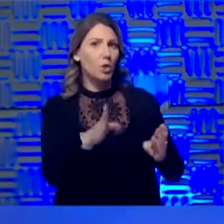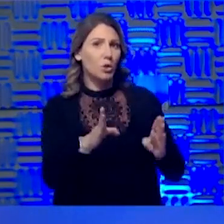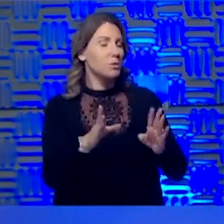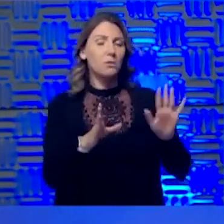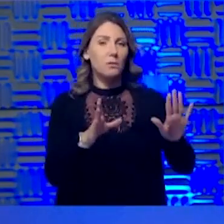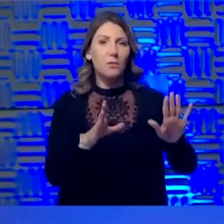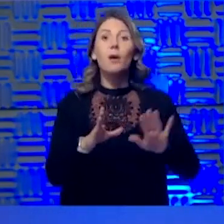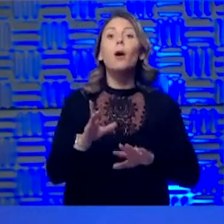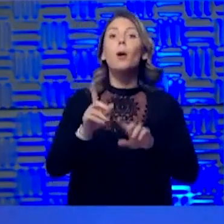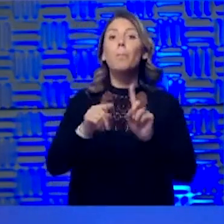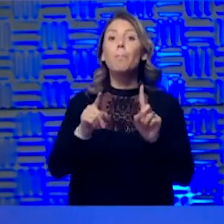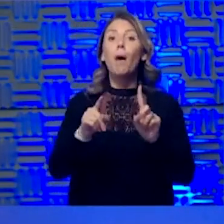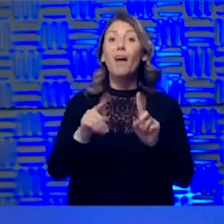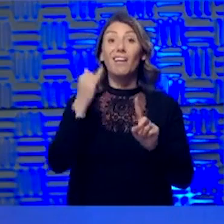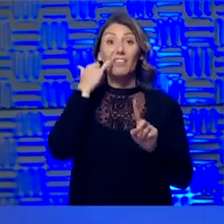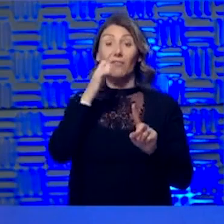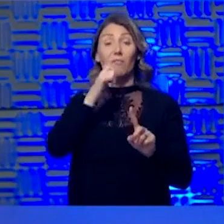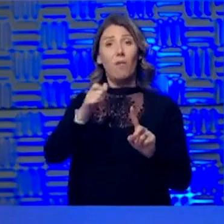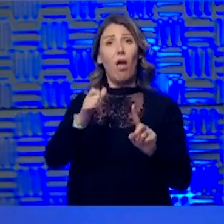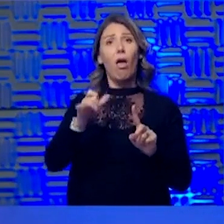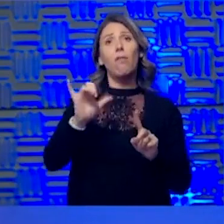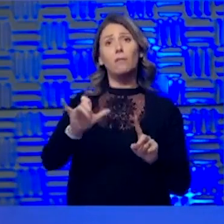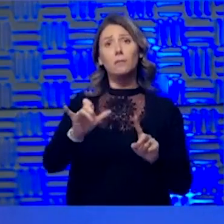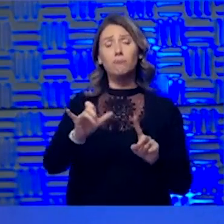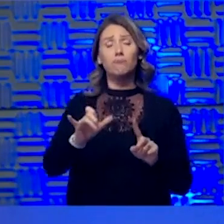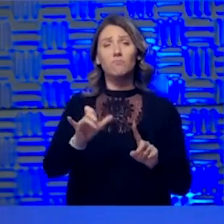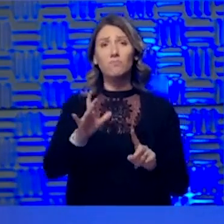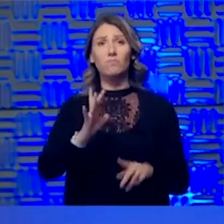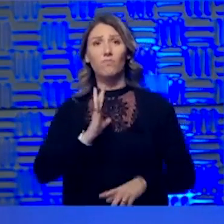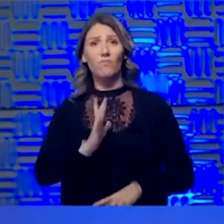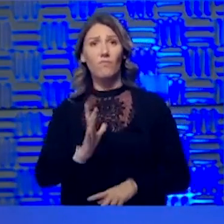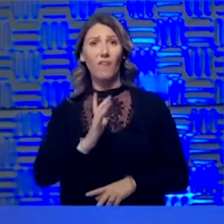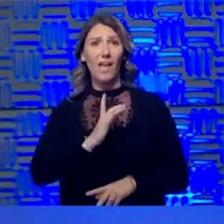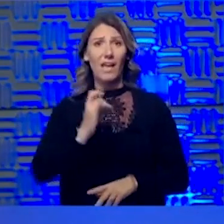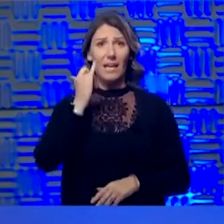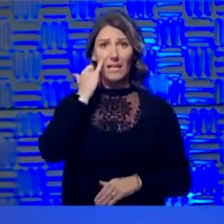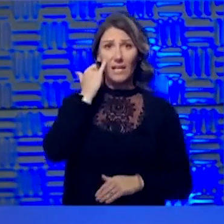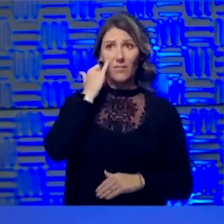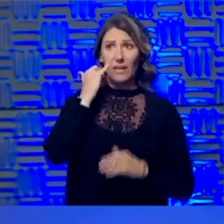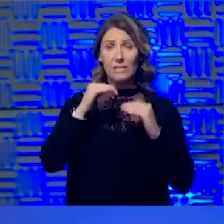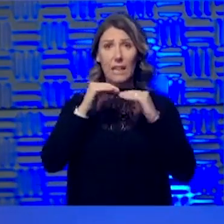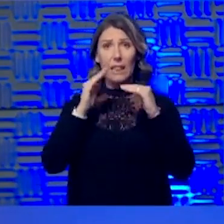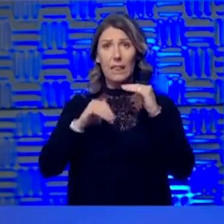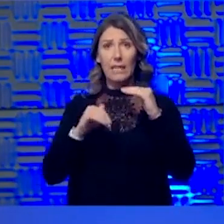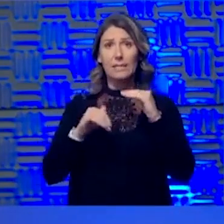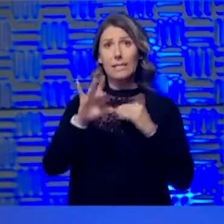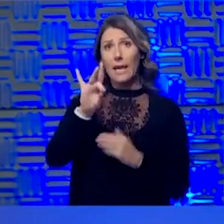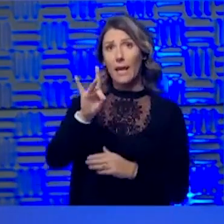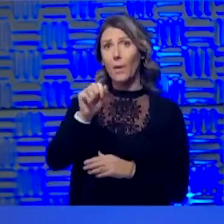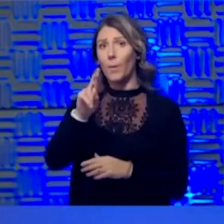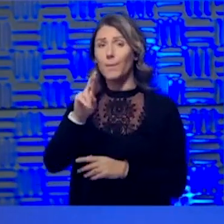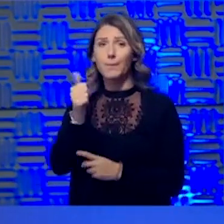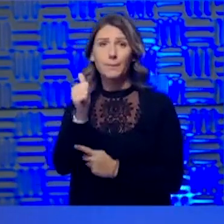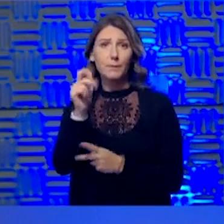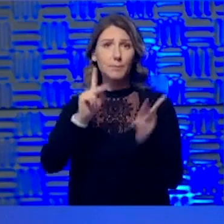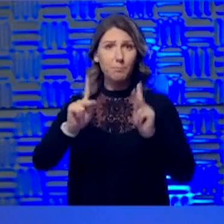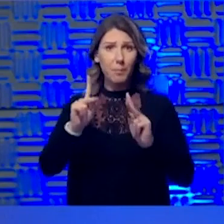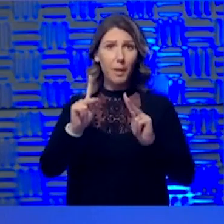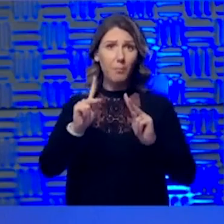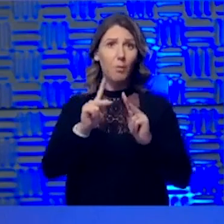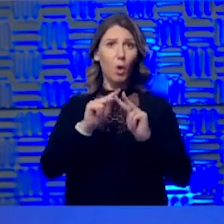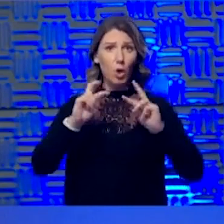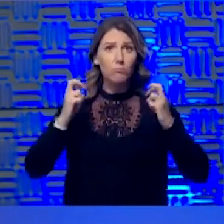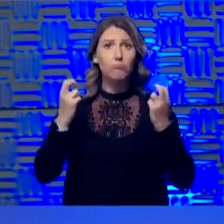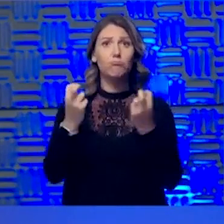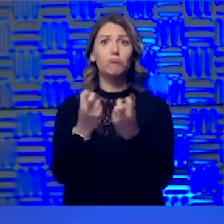you are maintaining under that prescribed amount of people, whether that's 8 or 10. And it also, we've talked about